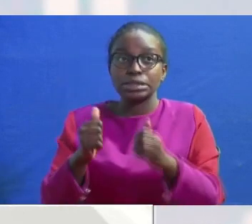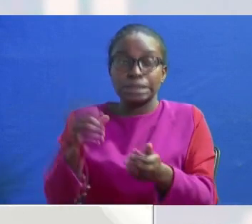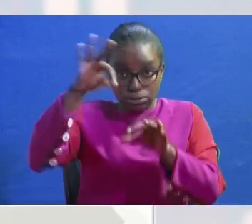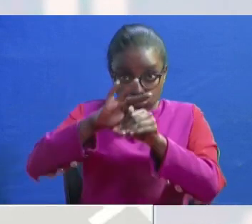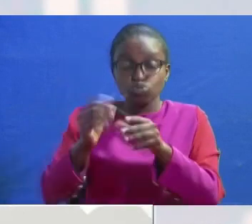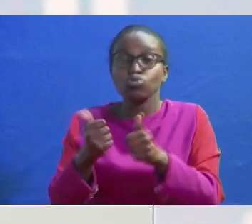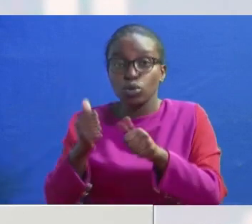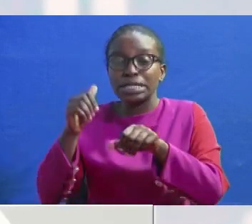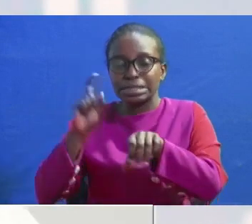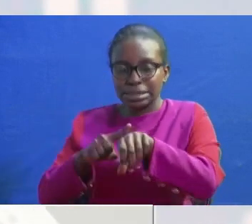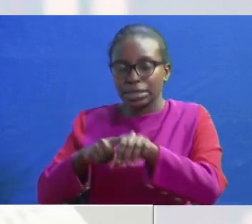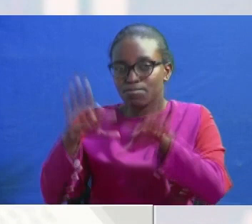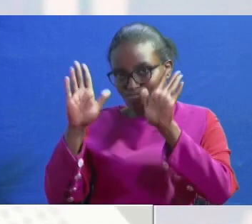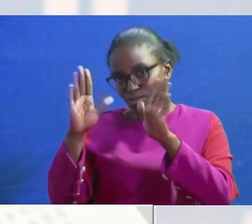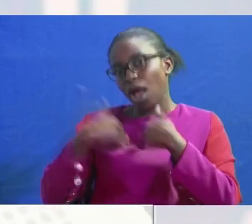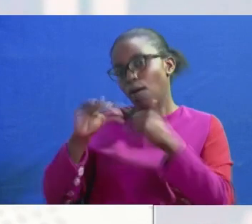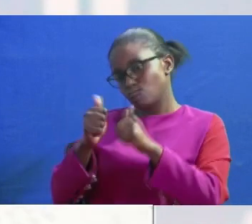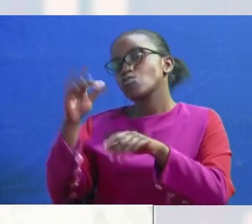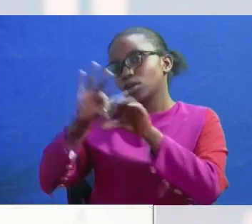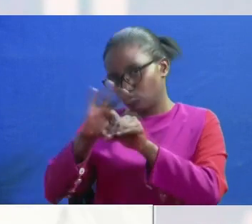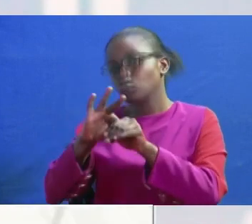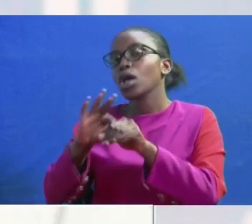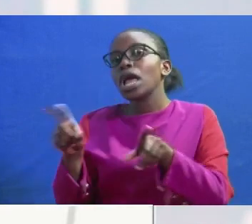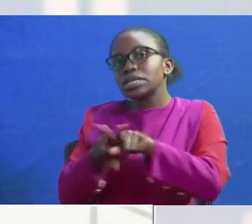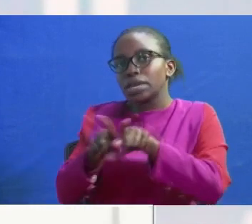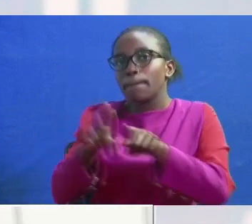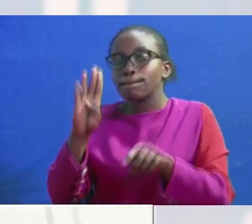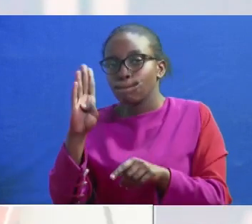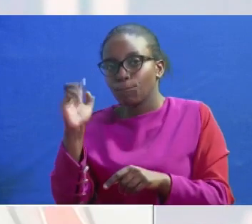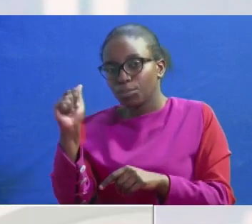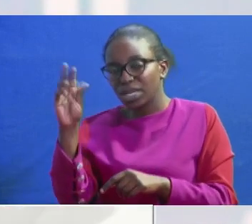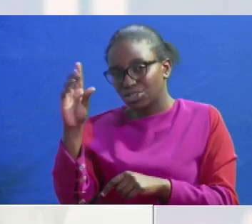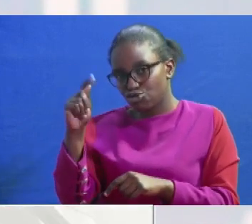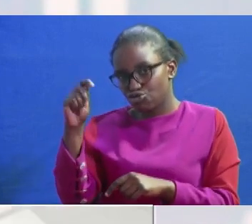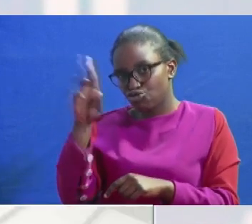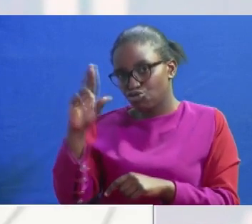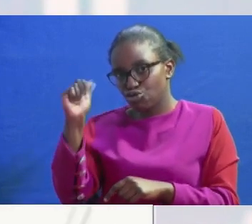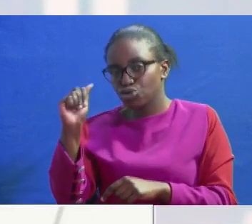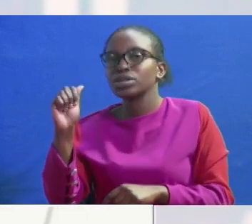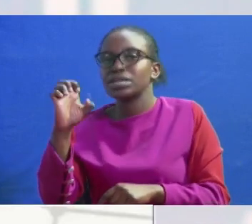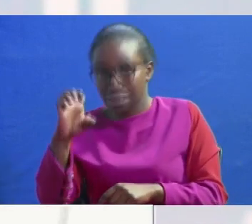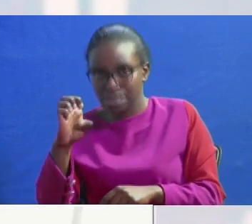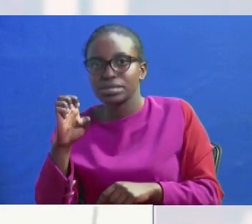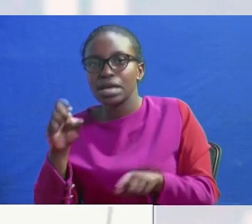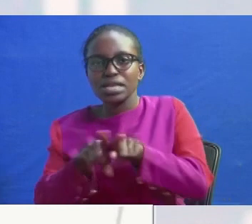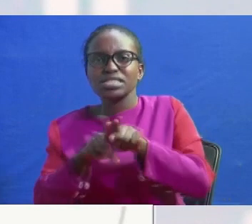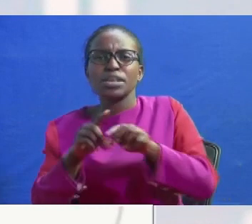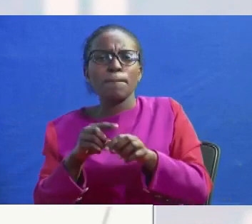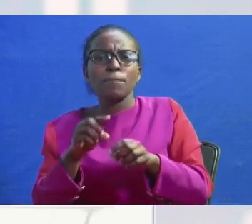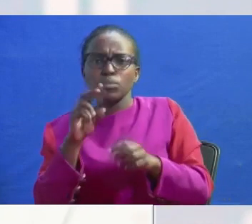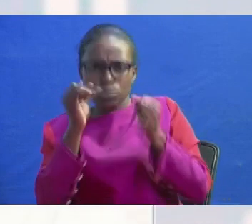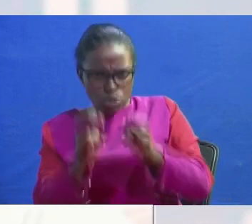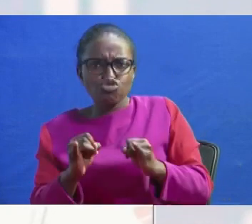over by President William Ruto. Beatrice Askul also officially takes office as the new cabinet secretary for East